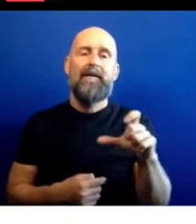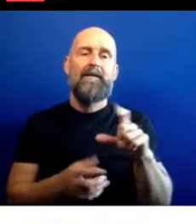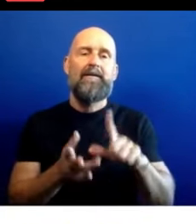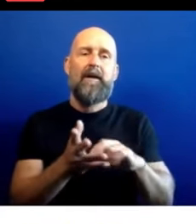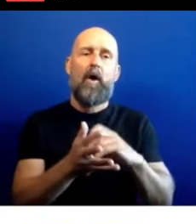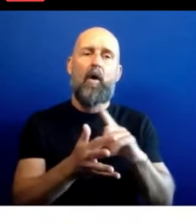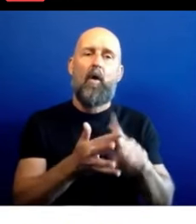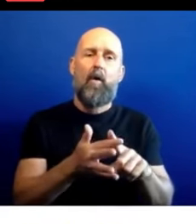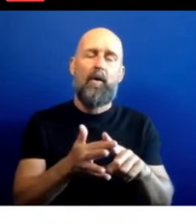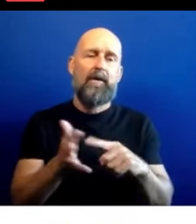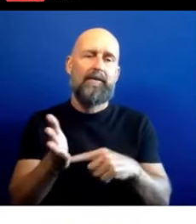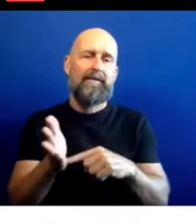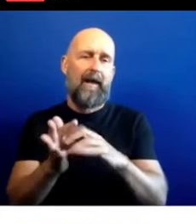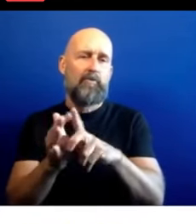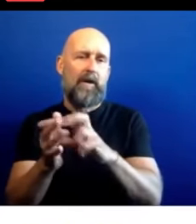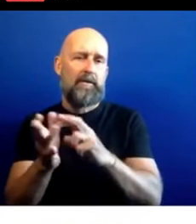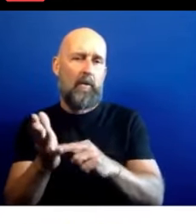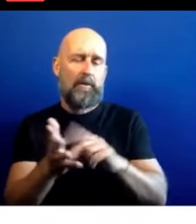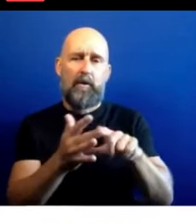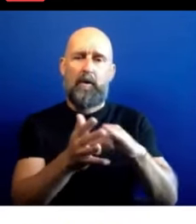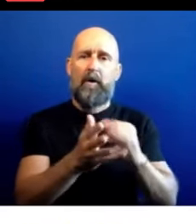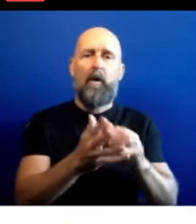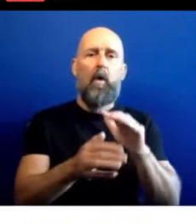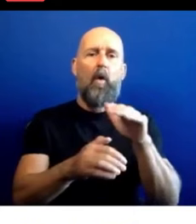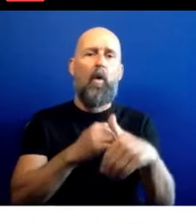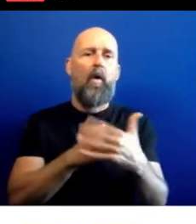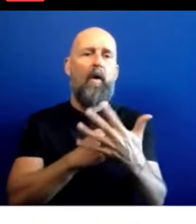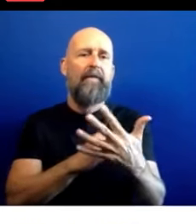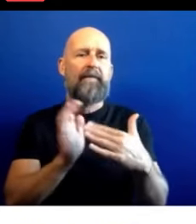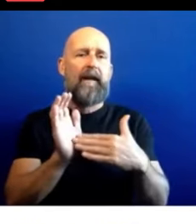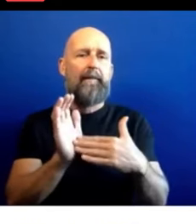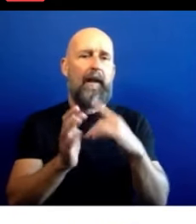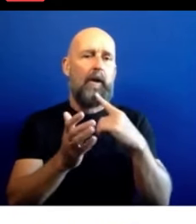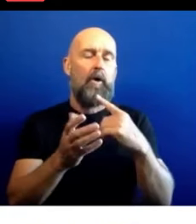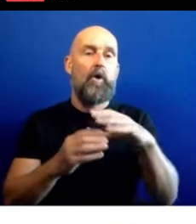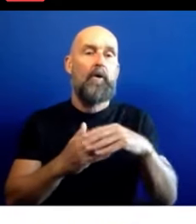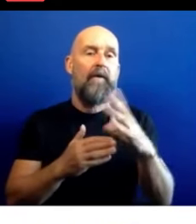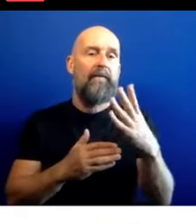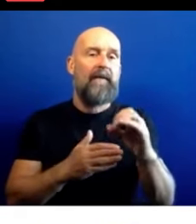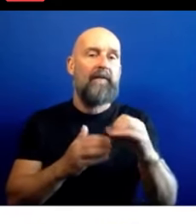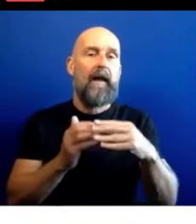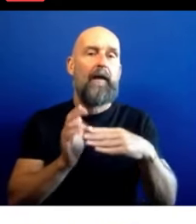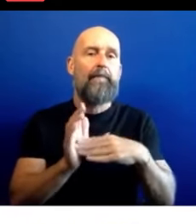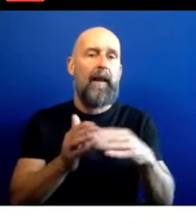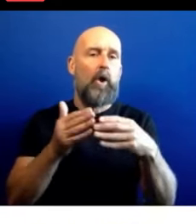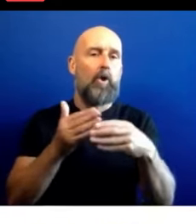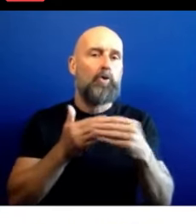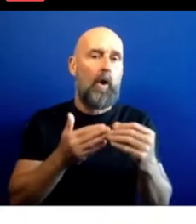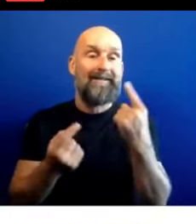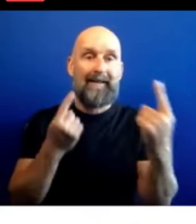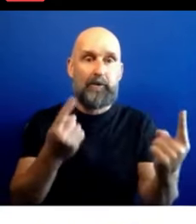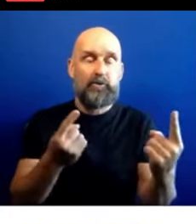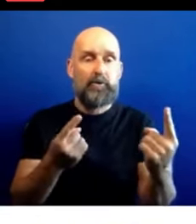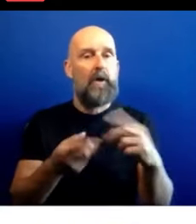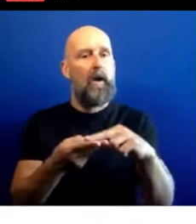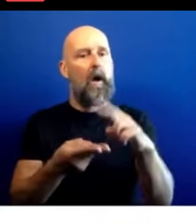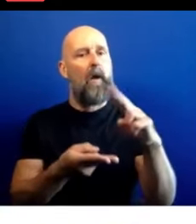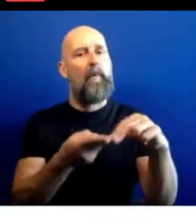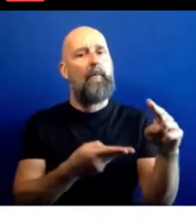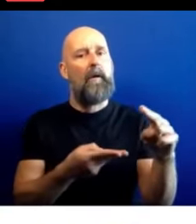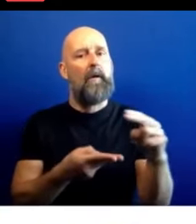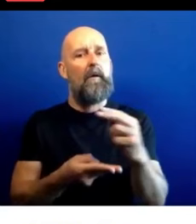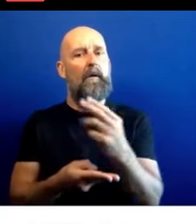Ted Sarandos received over $50 million each in cash and stocks, up 25% and